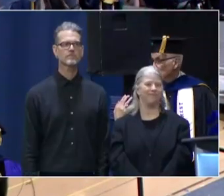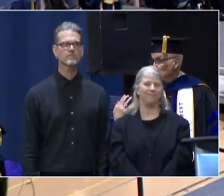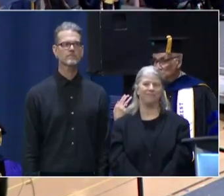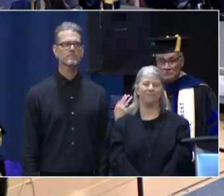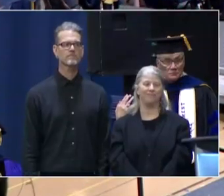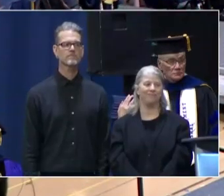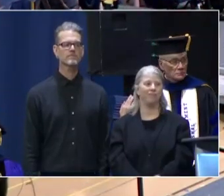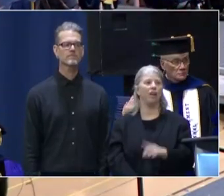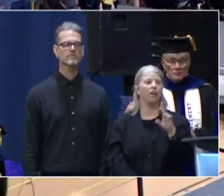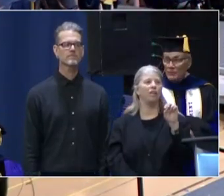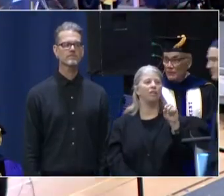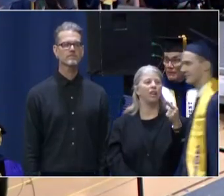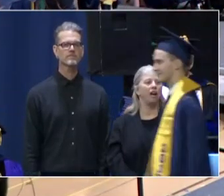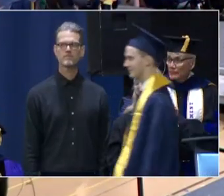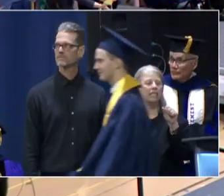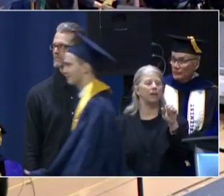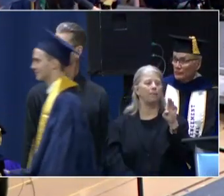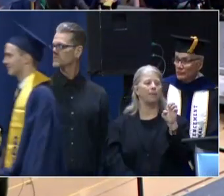Douglas Dean.